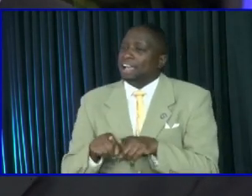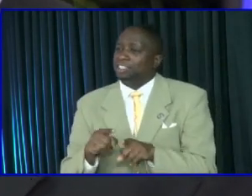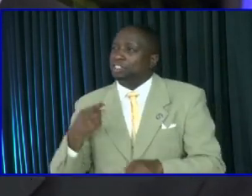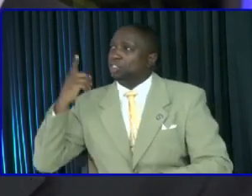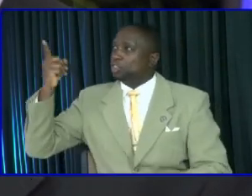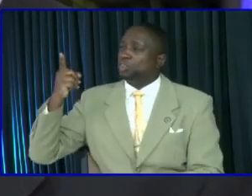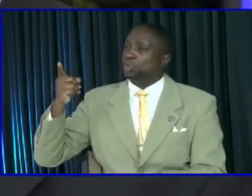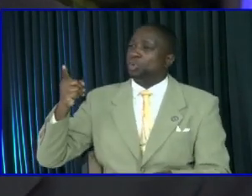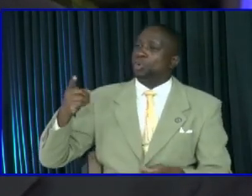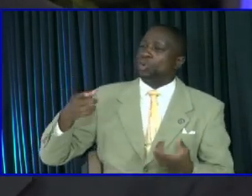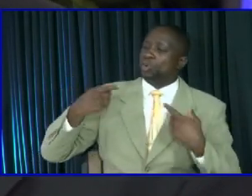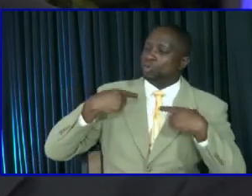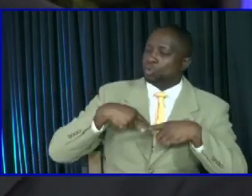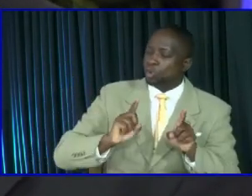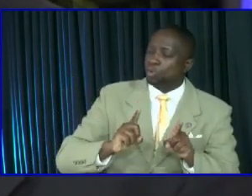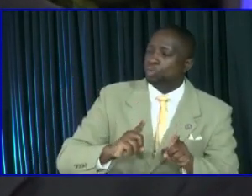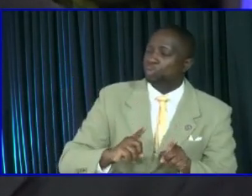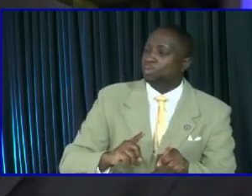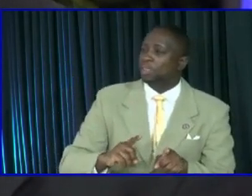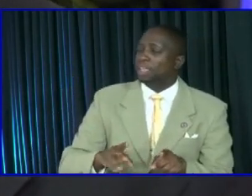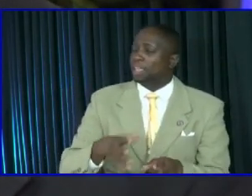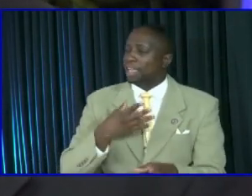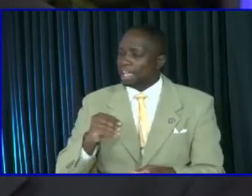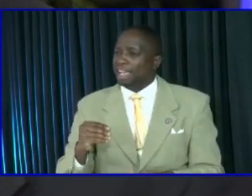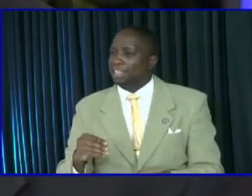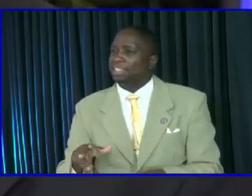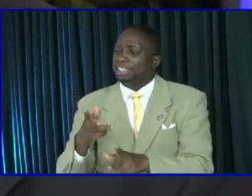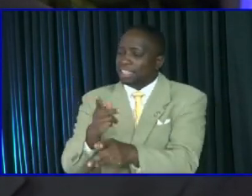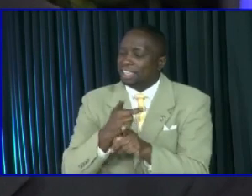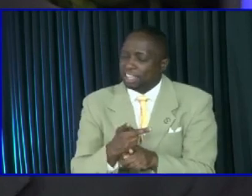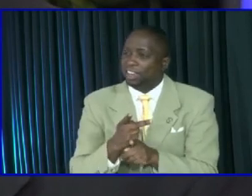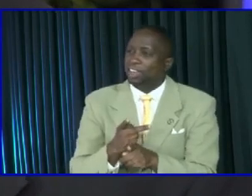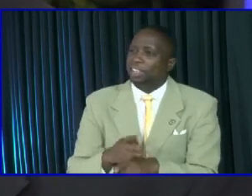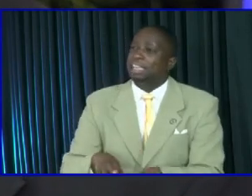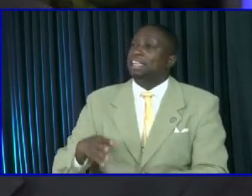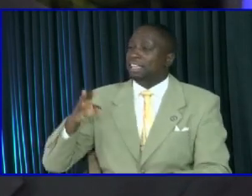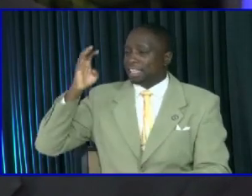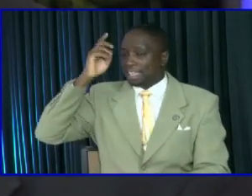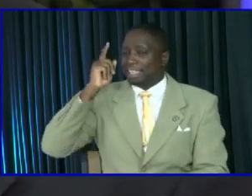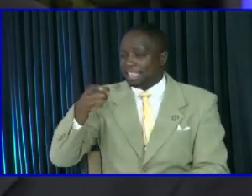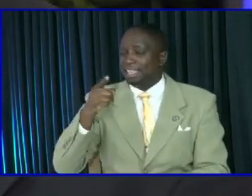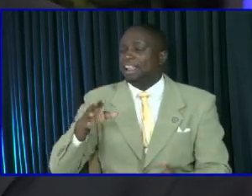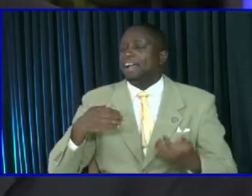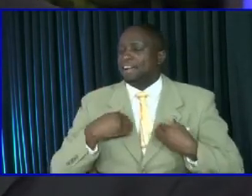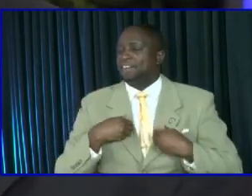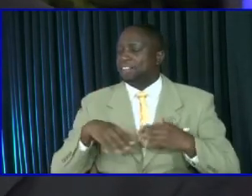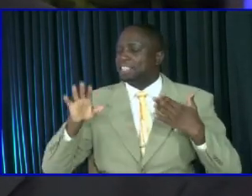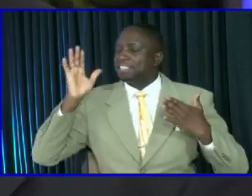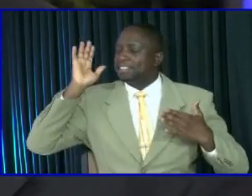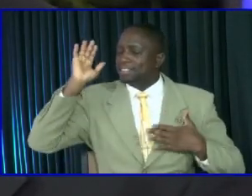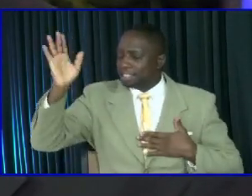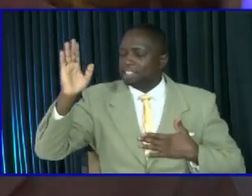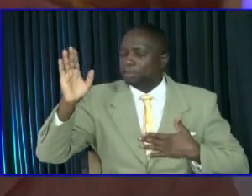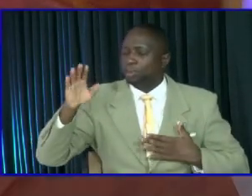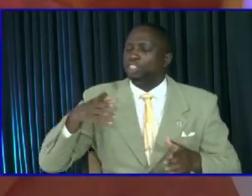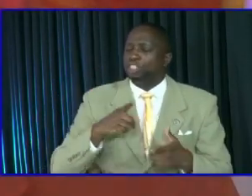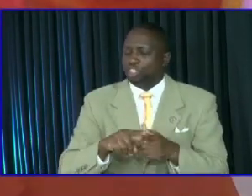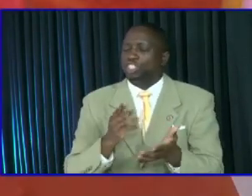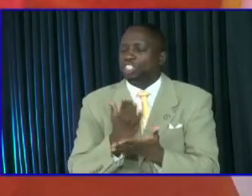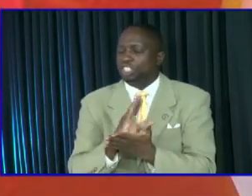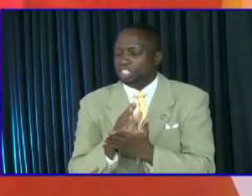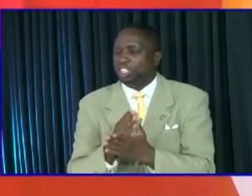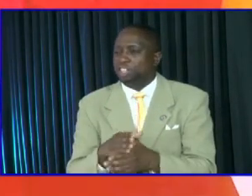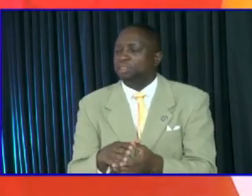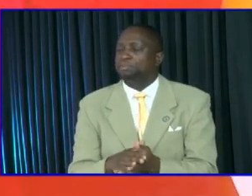he encounter you, that he will have a testimony out of his experience. We are mindful, O God, of the young